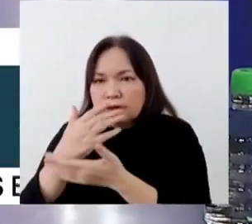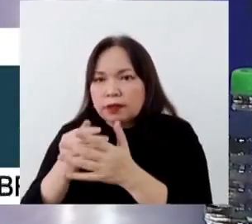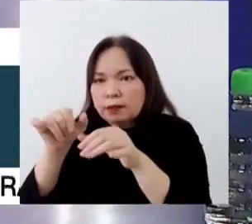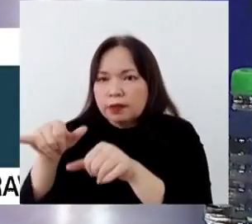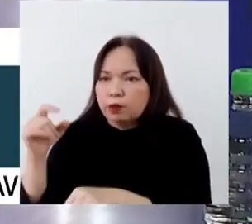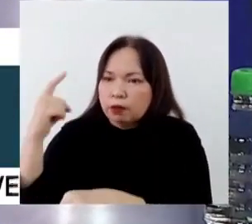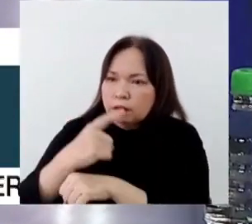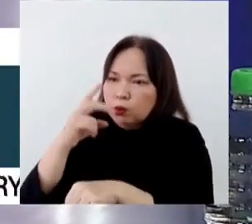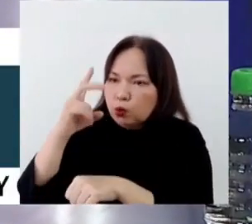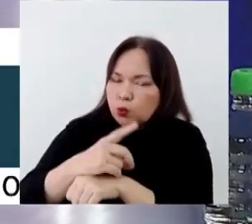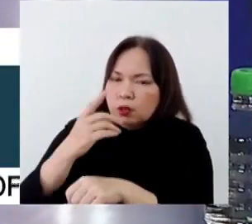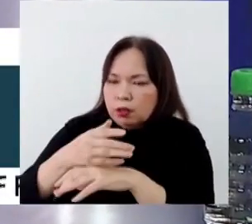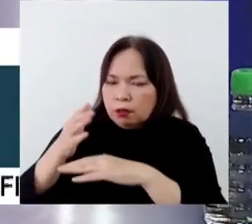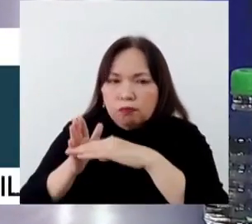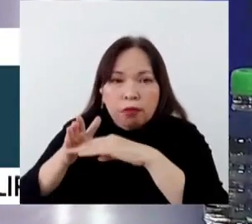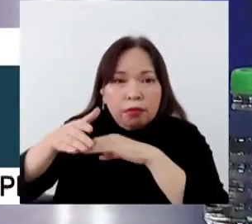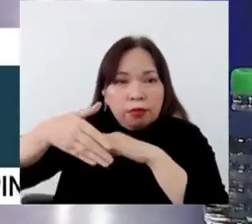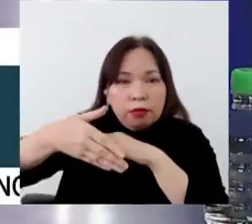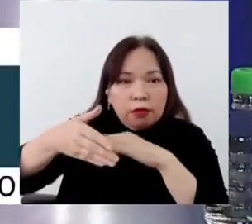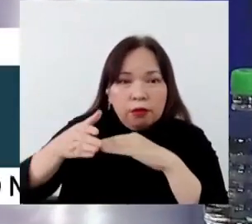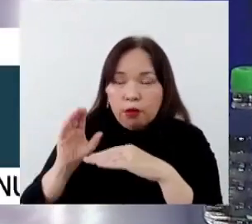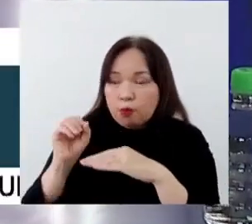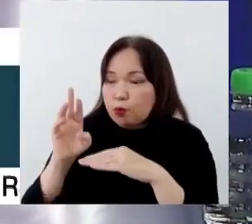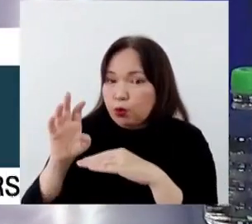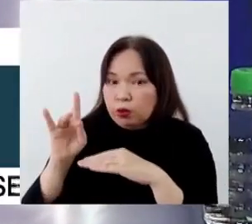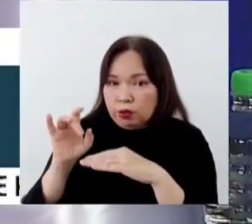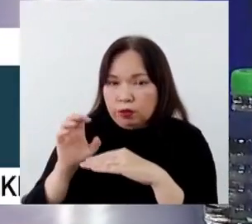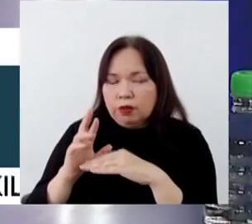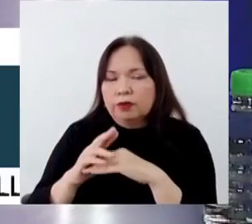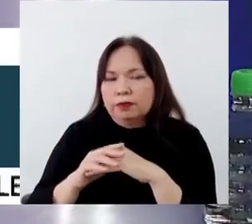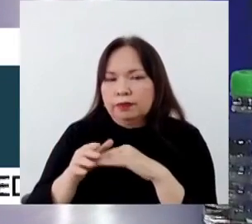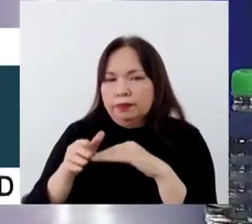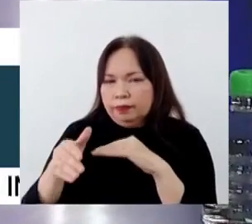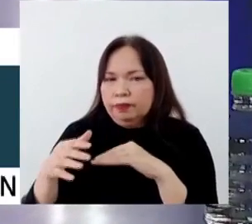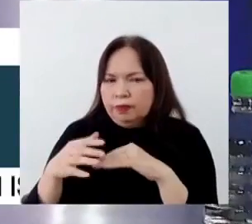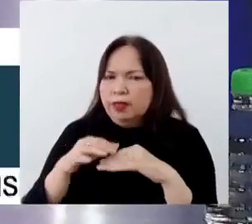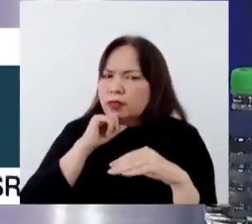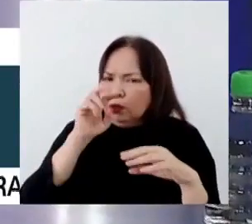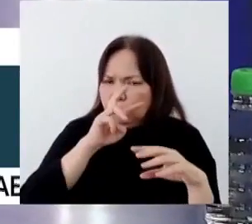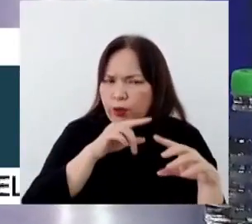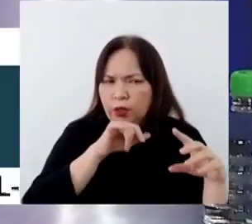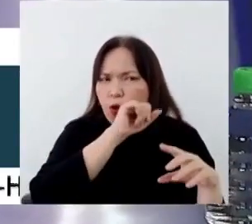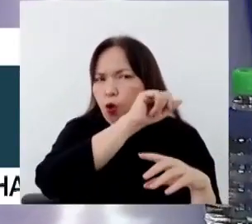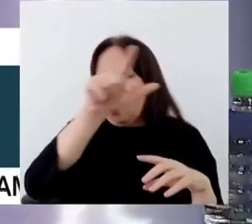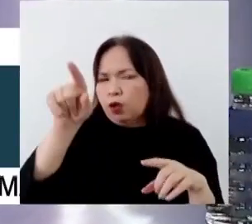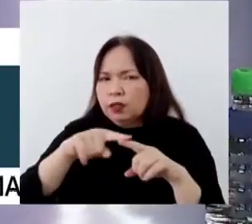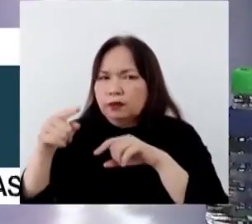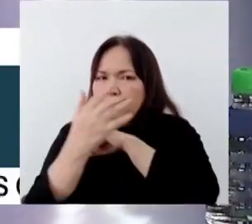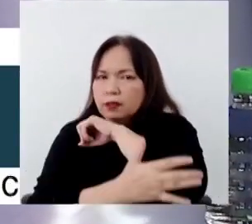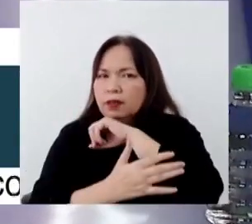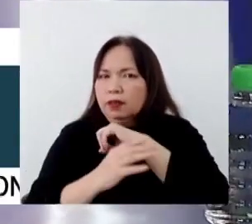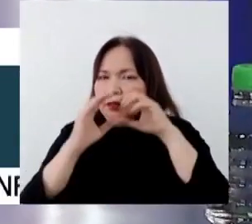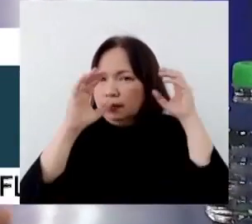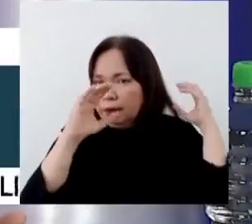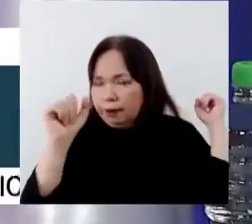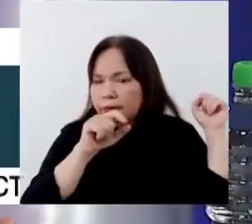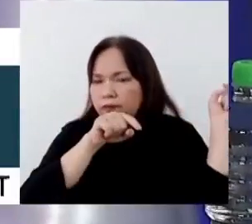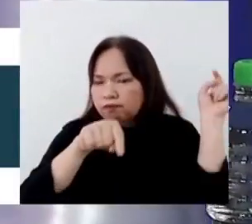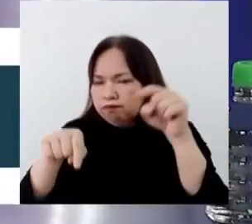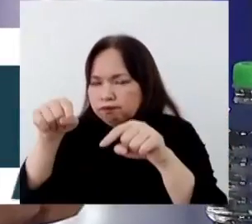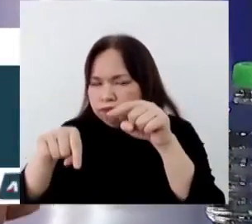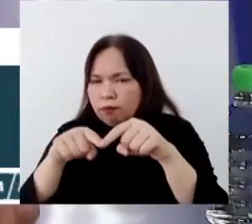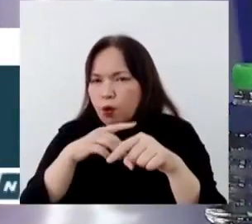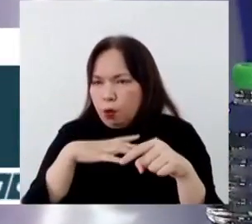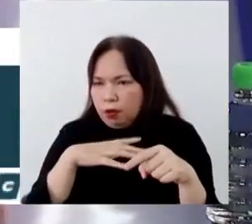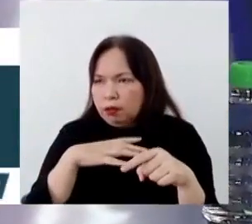border while their papers are being processed. However, inayos na ng ating embassy sa Cairo at Amman yung kanilang travel documents